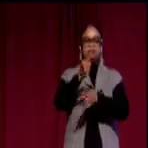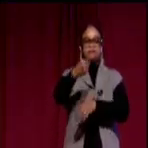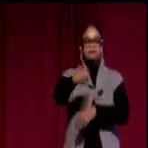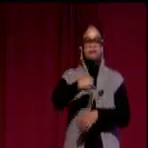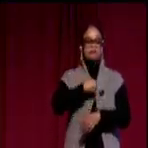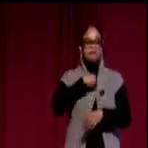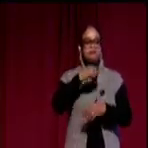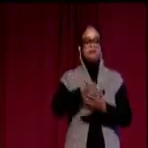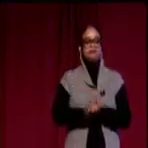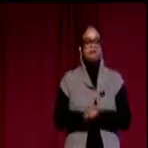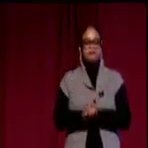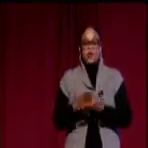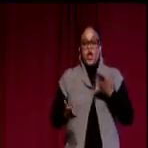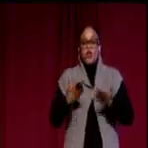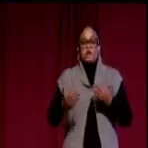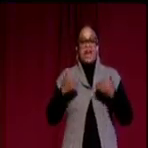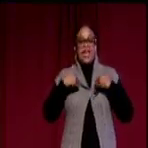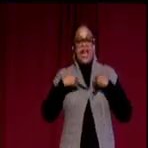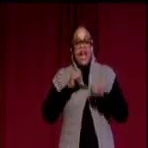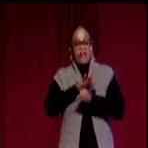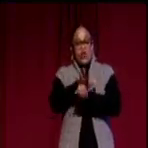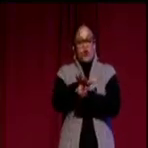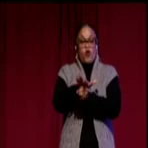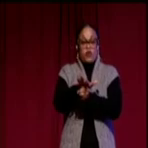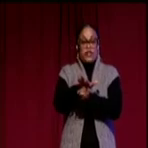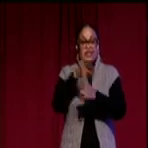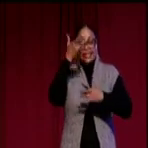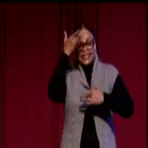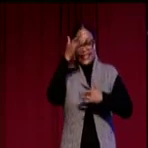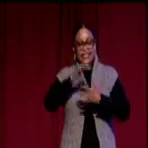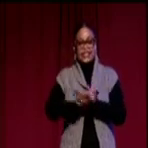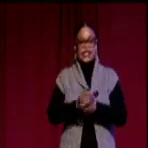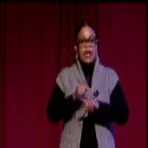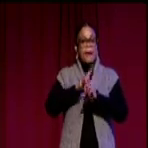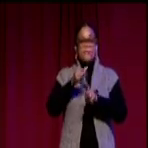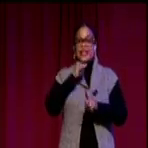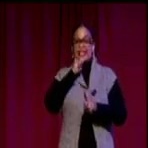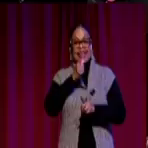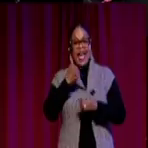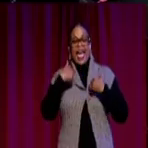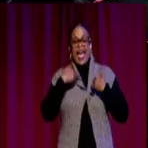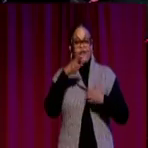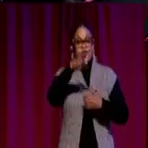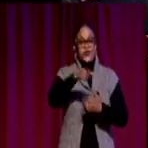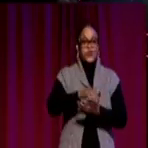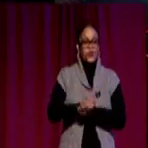Hey, you might have Corona, but Corona don't have you.